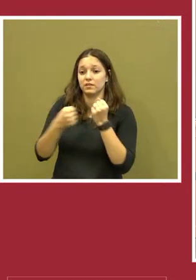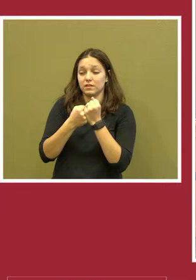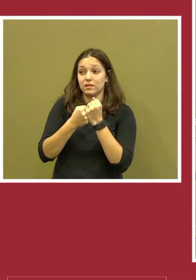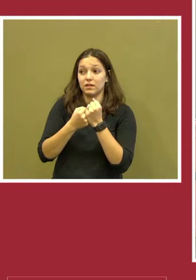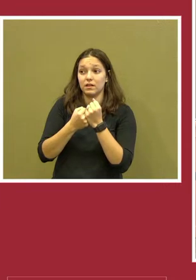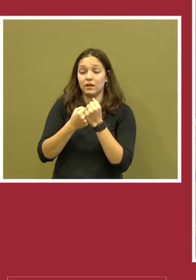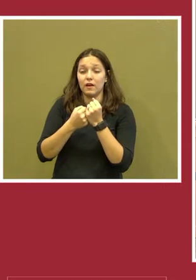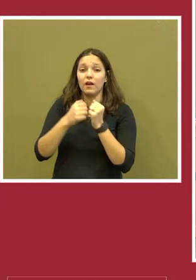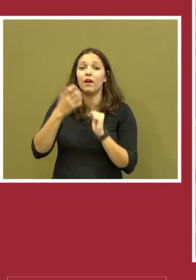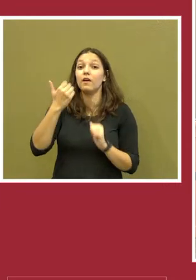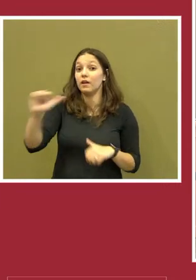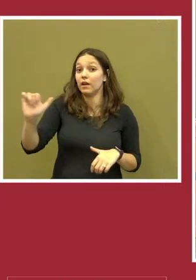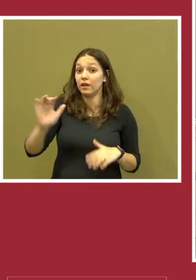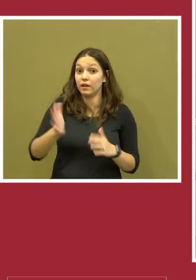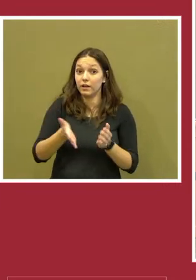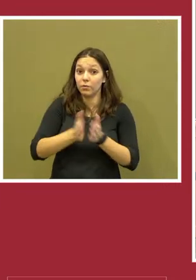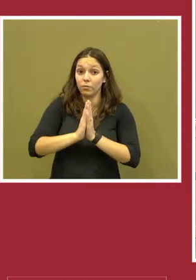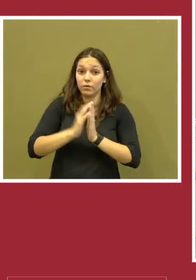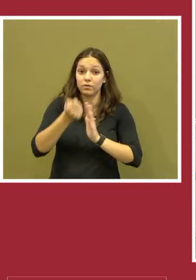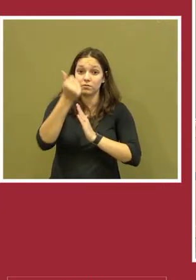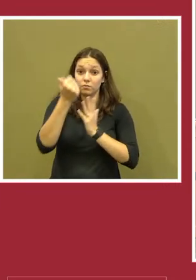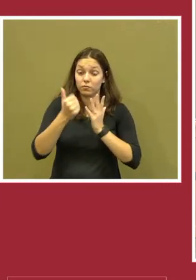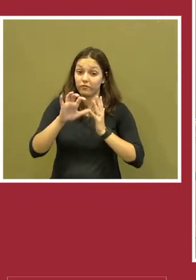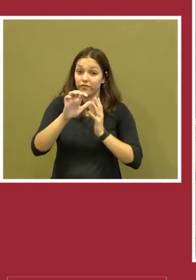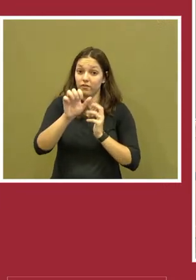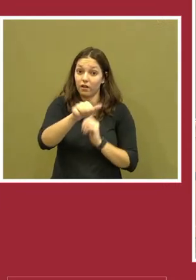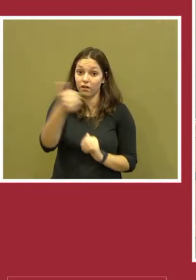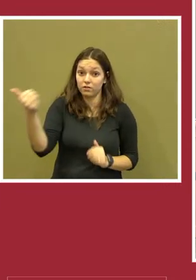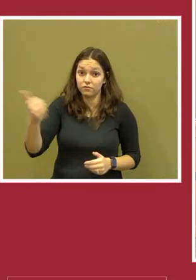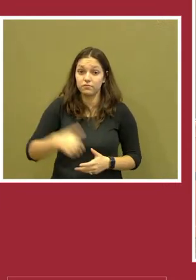to remove anything further from the consent agenda?